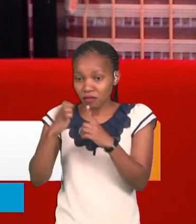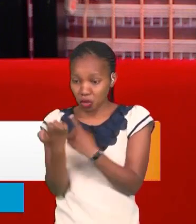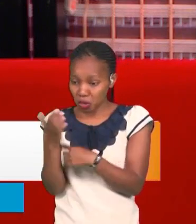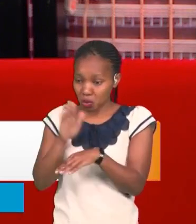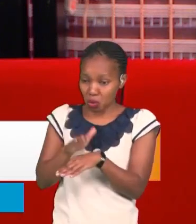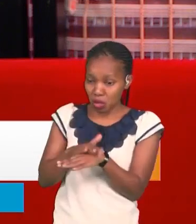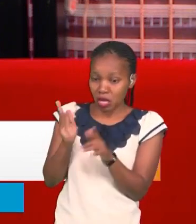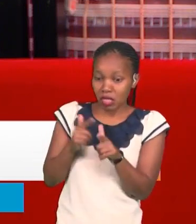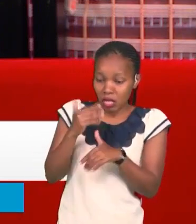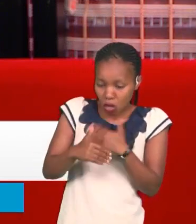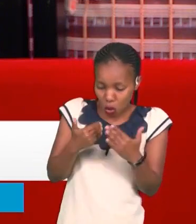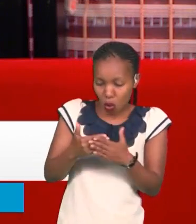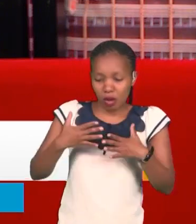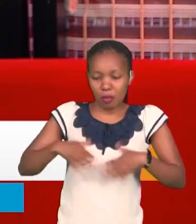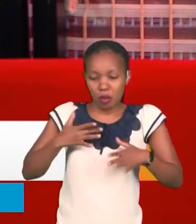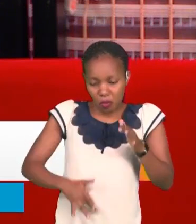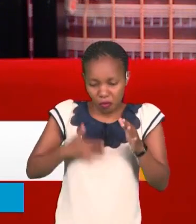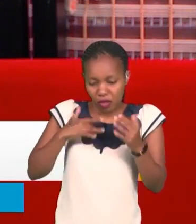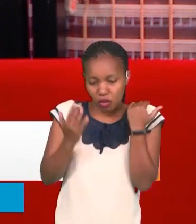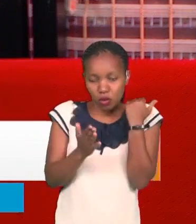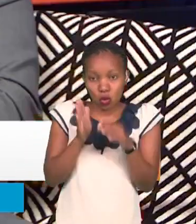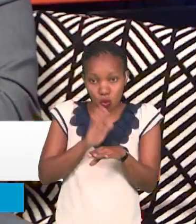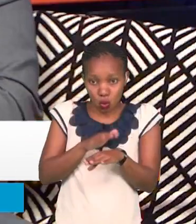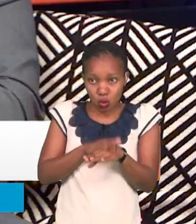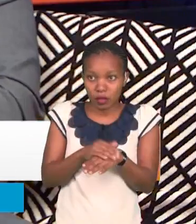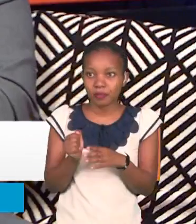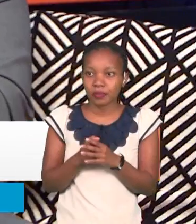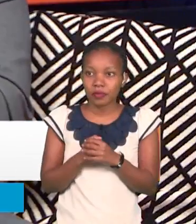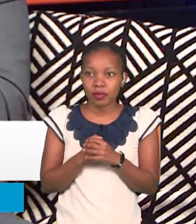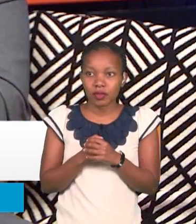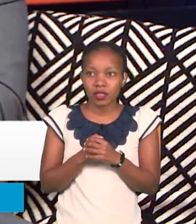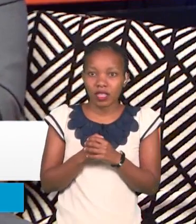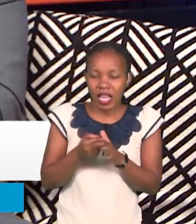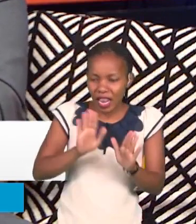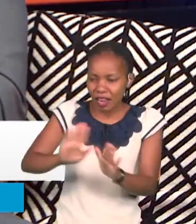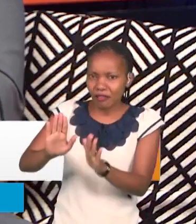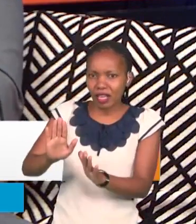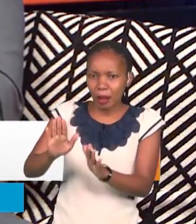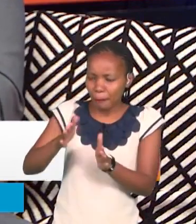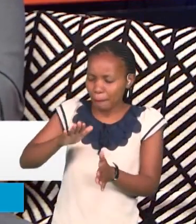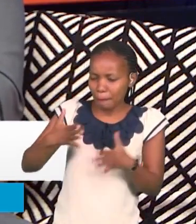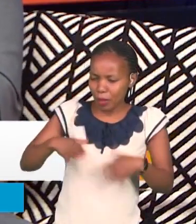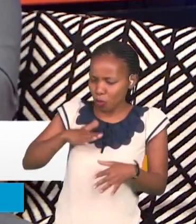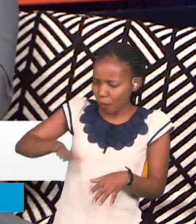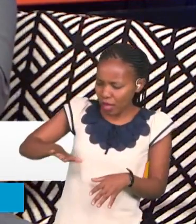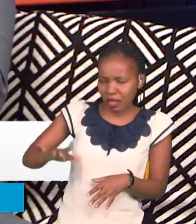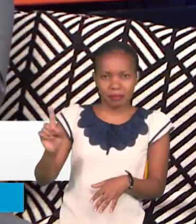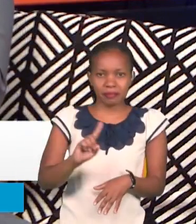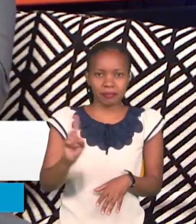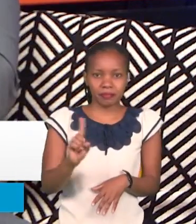good, everyone feels very happy. Great. And that's really poignant. Leave no one behind. Mm-hmm. How exactly are